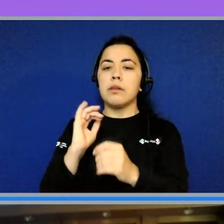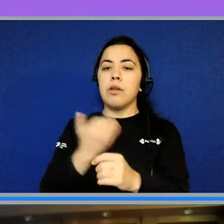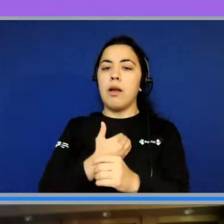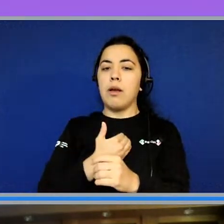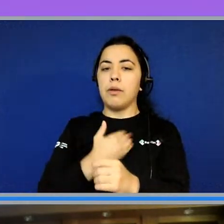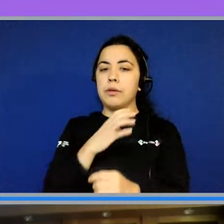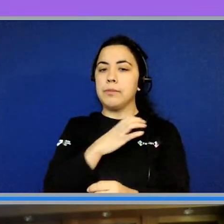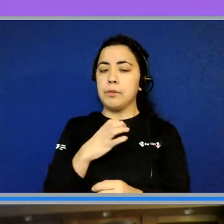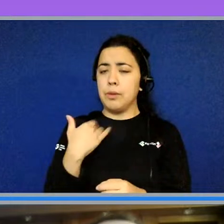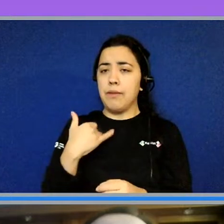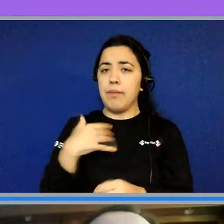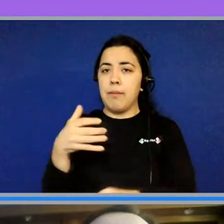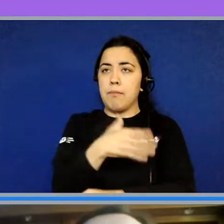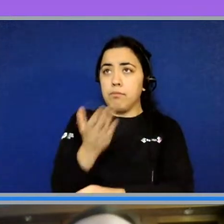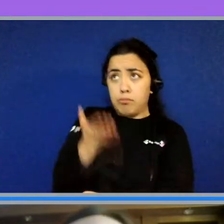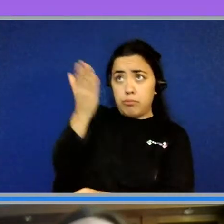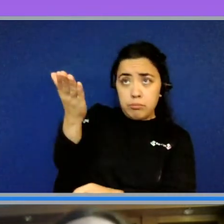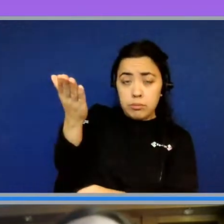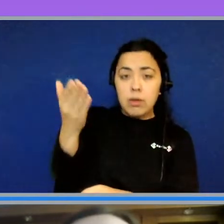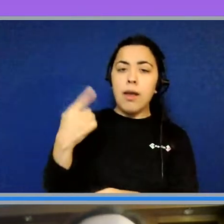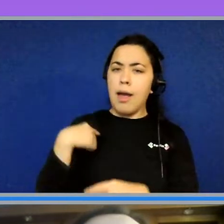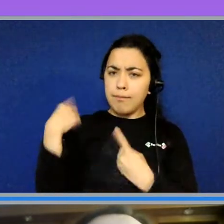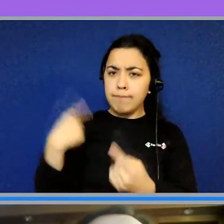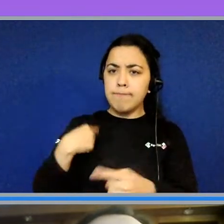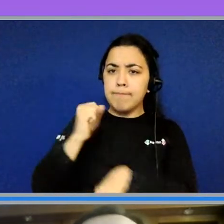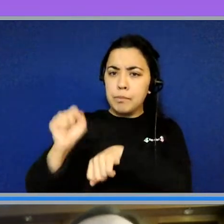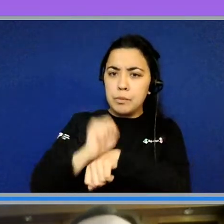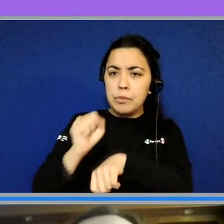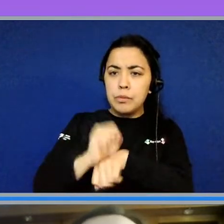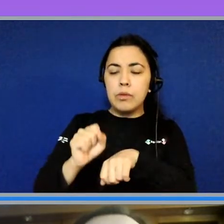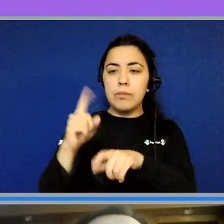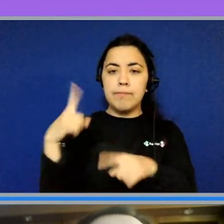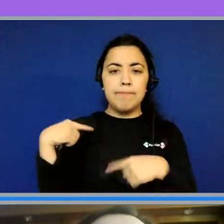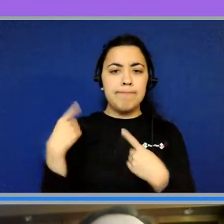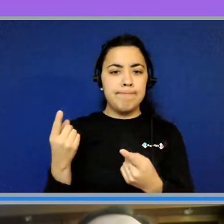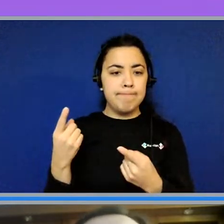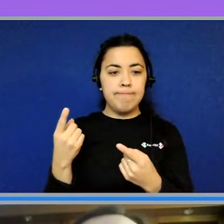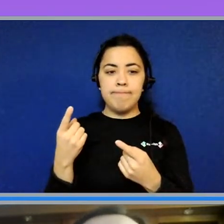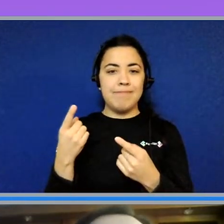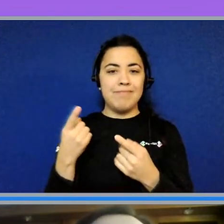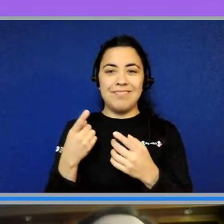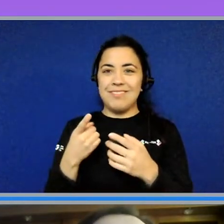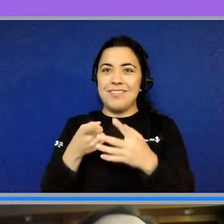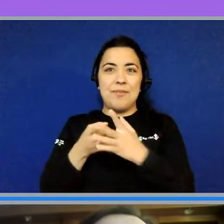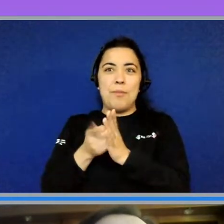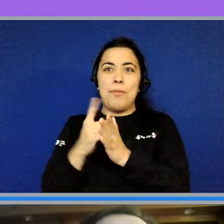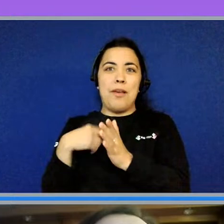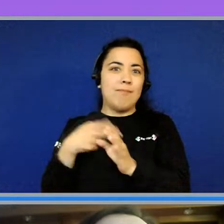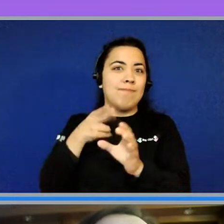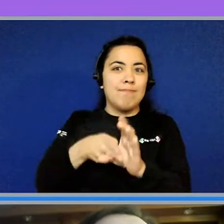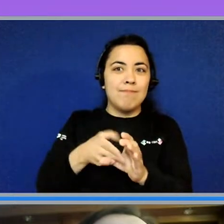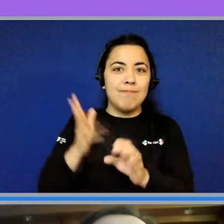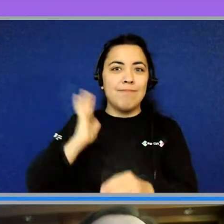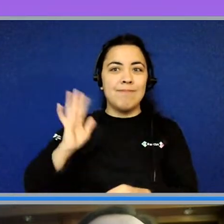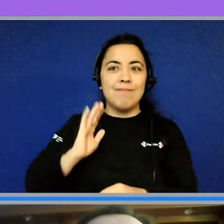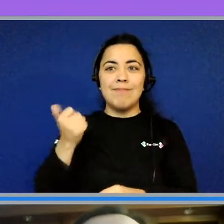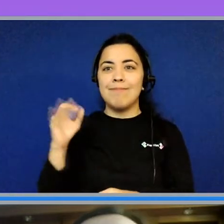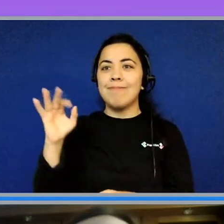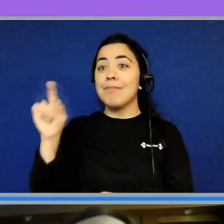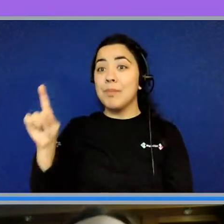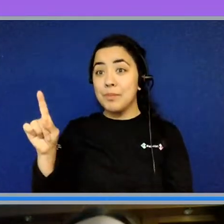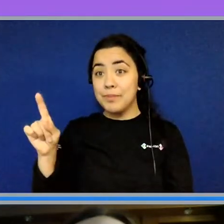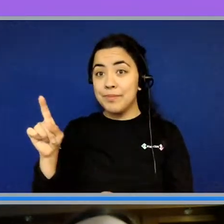and I have been working on that from the moment I joined back in '91. The